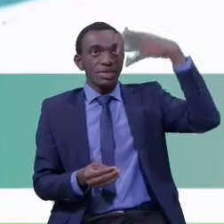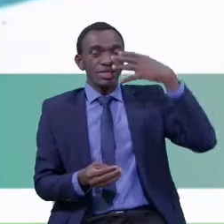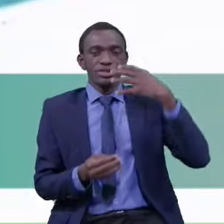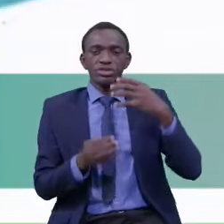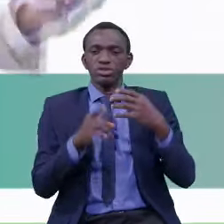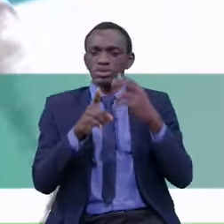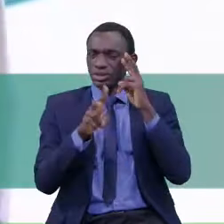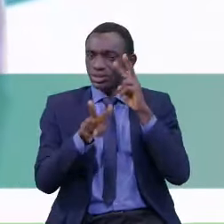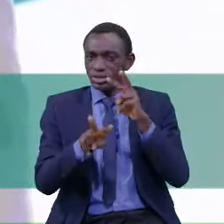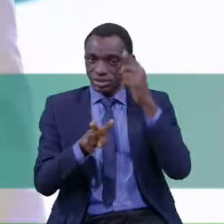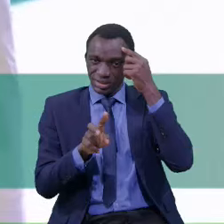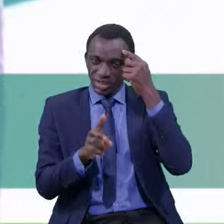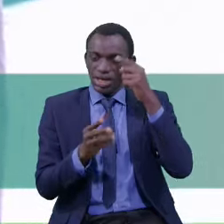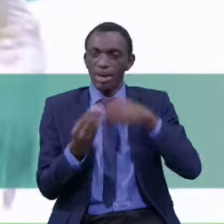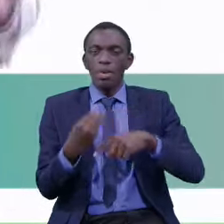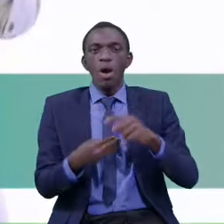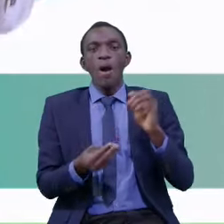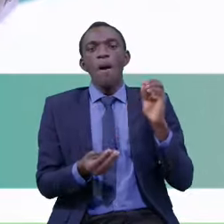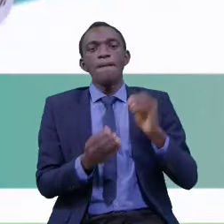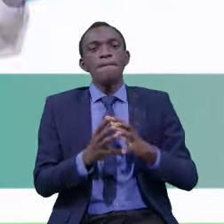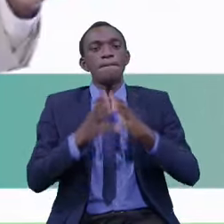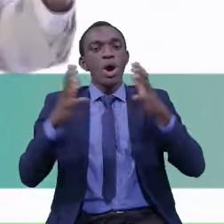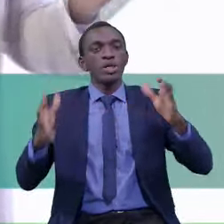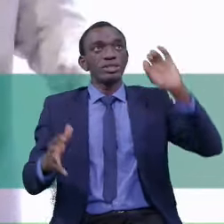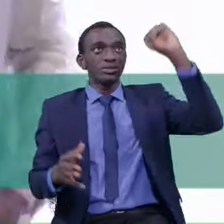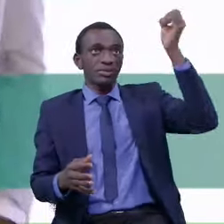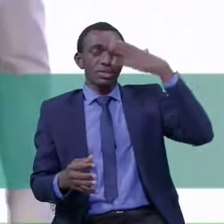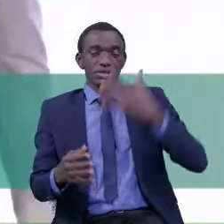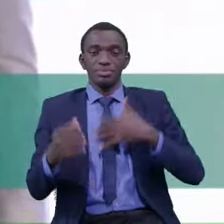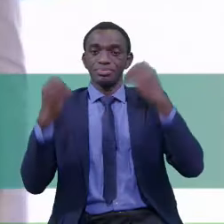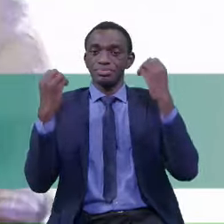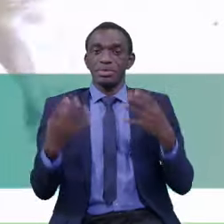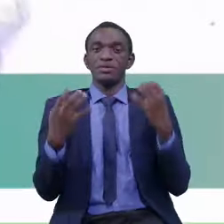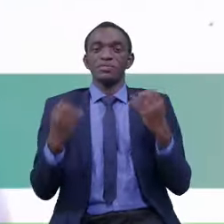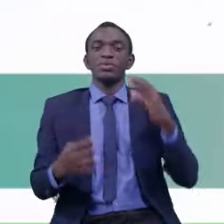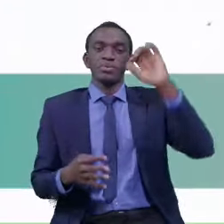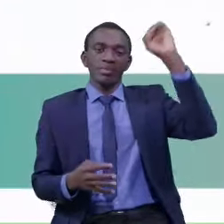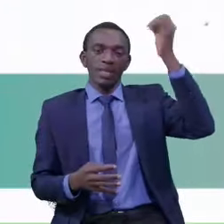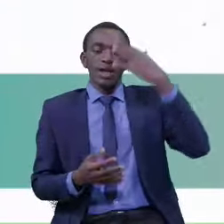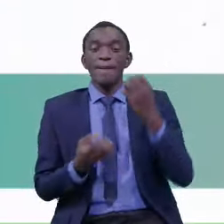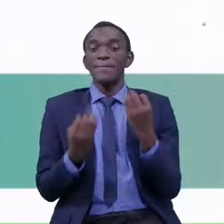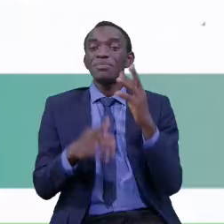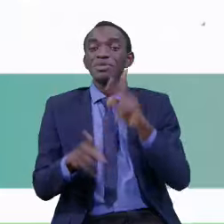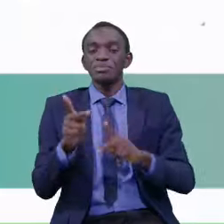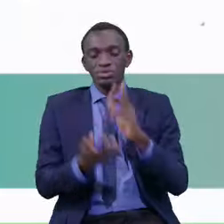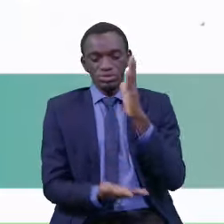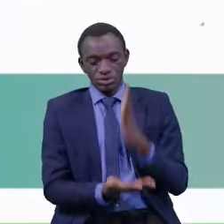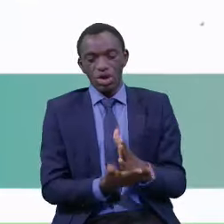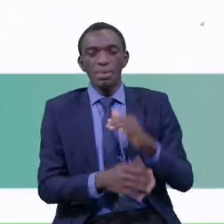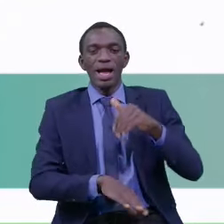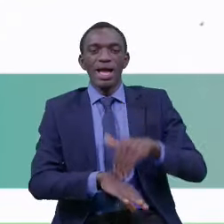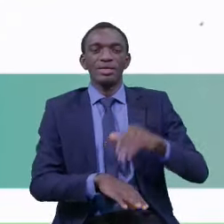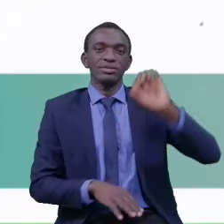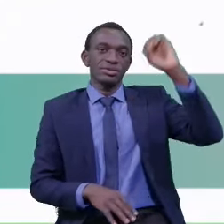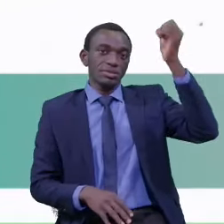of manifold grace. Many people stop at grace. But there's more